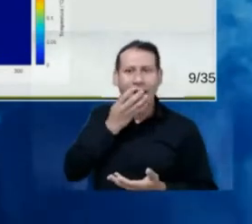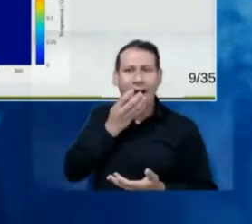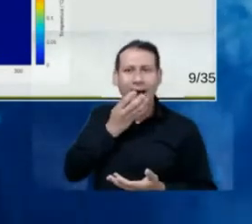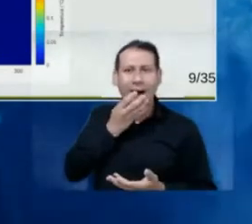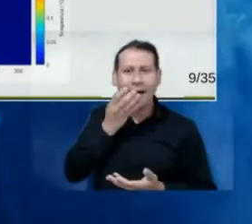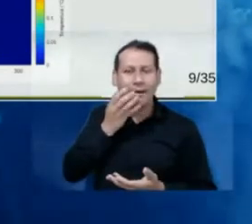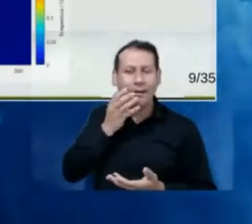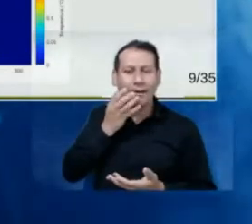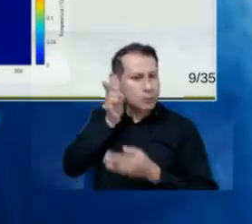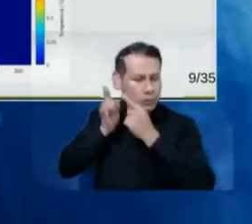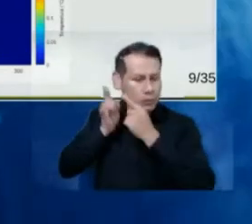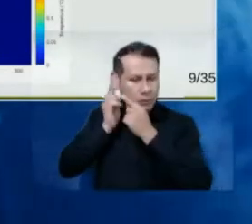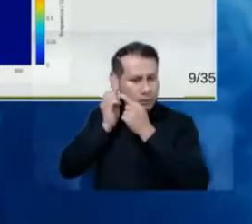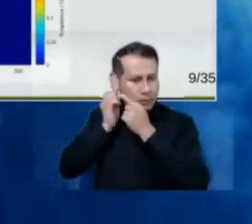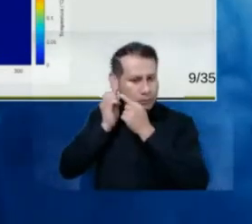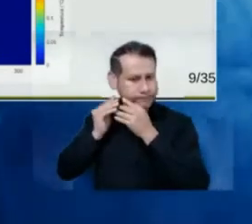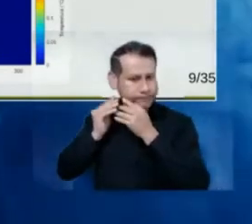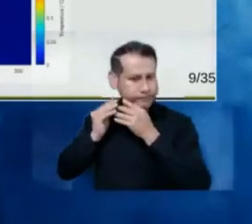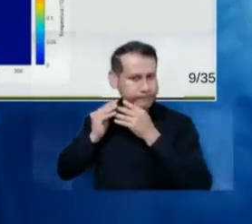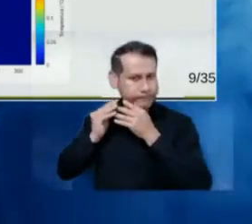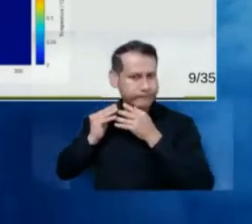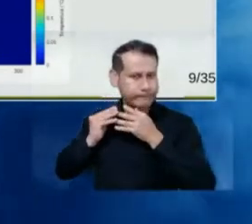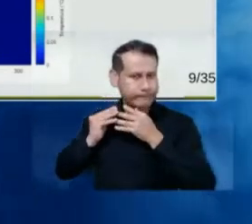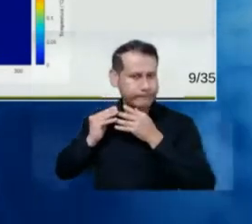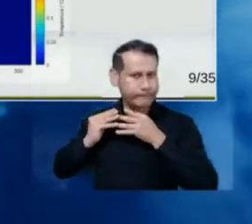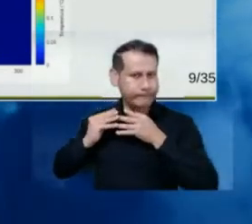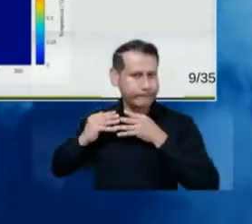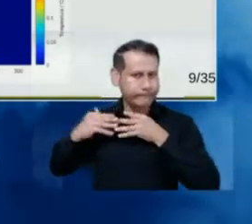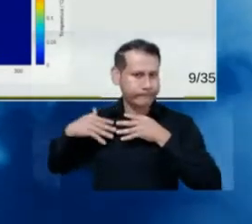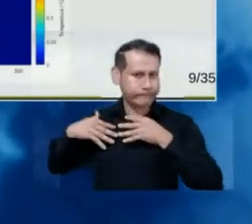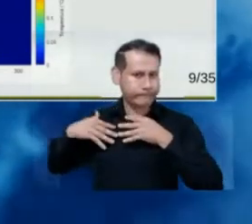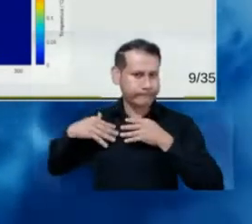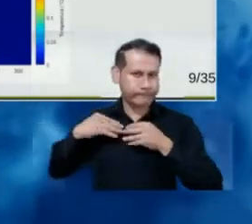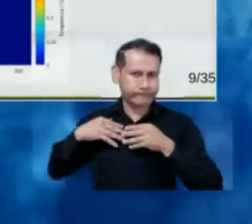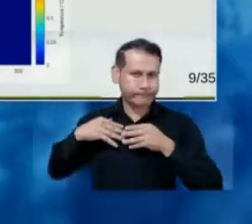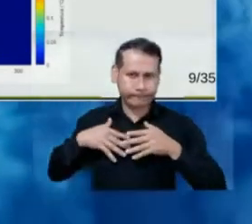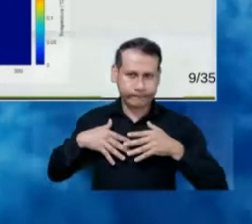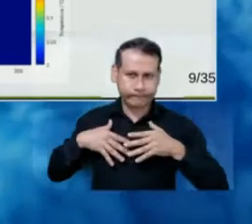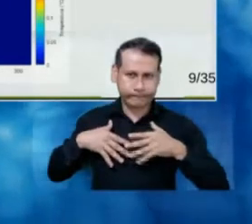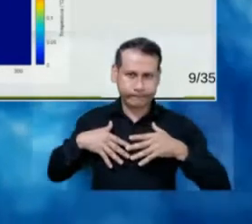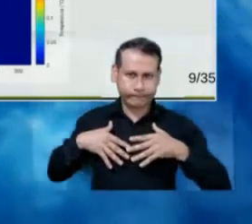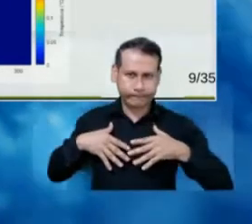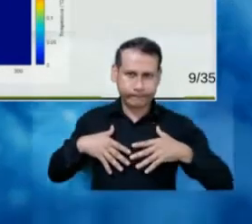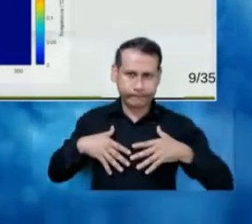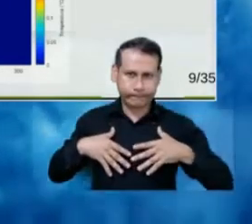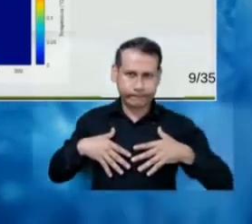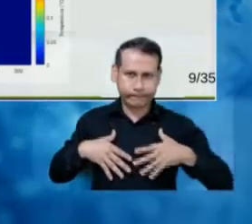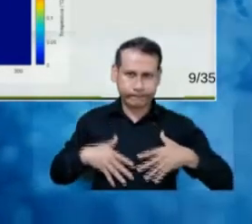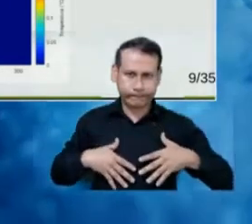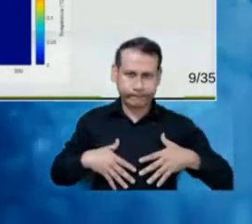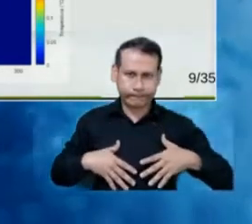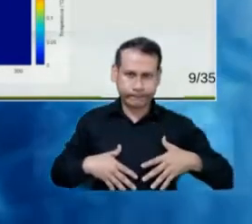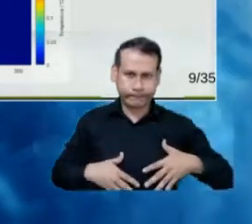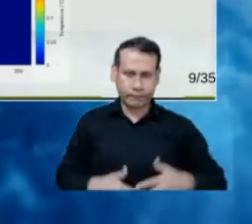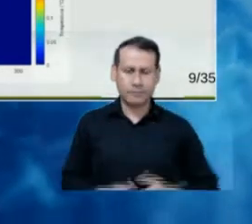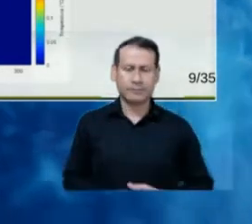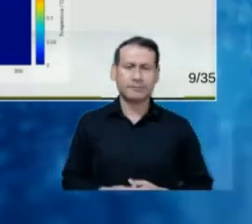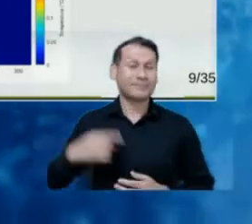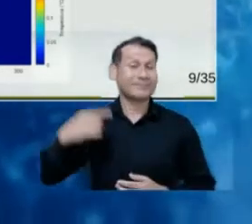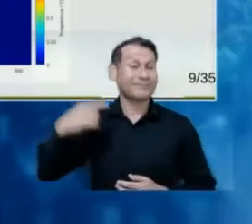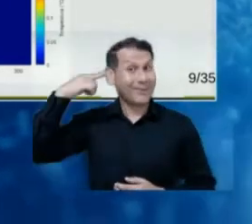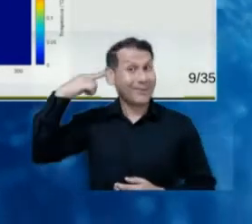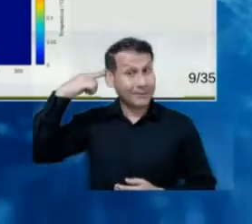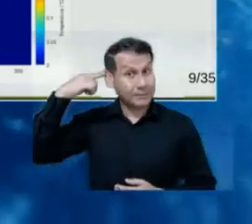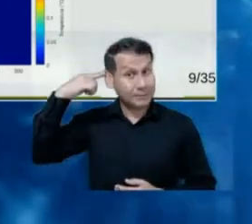dissipation, and that heat has a tendency to divide or tends to be uniform in an area. It